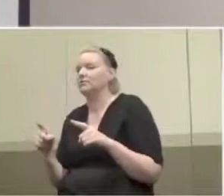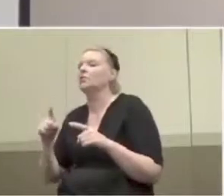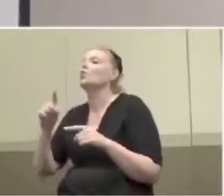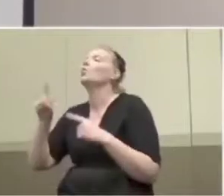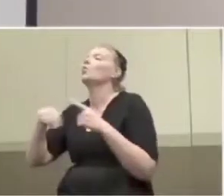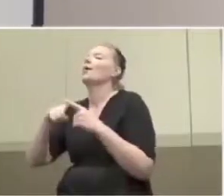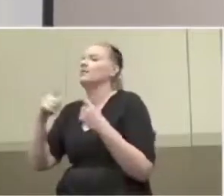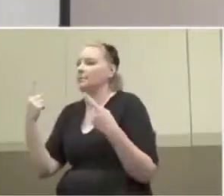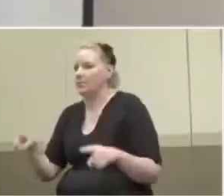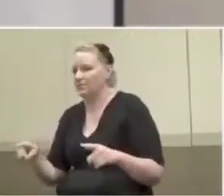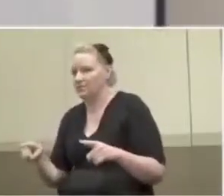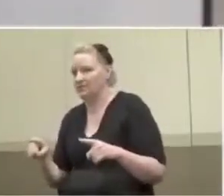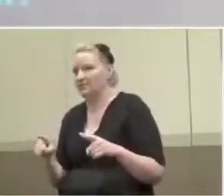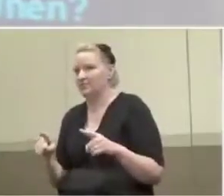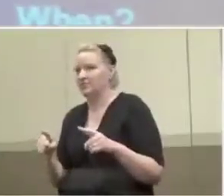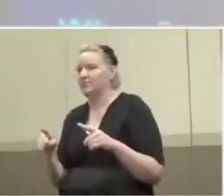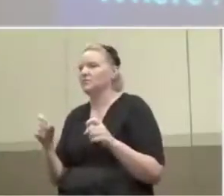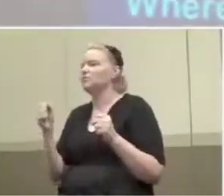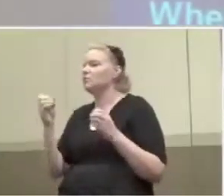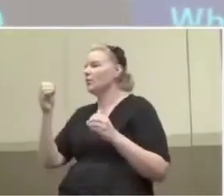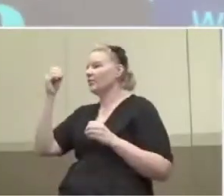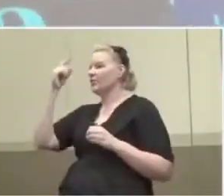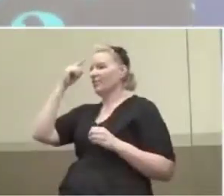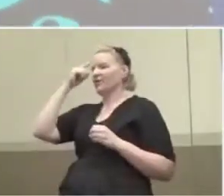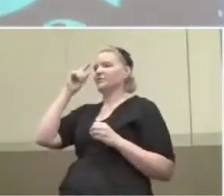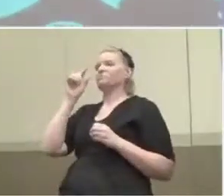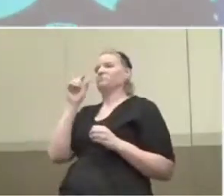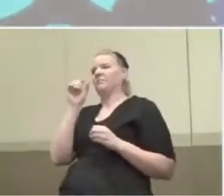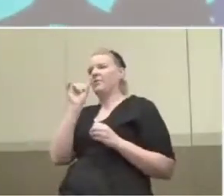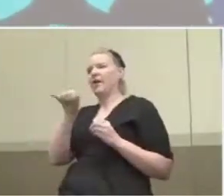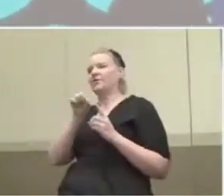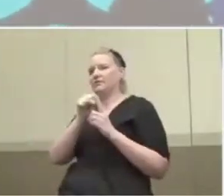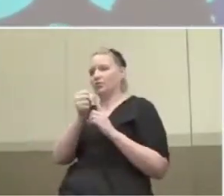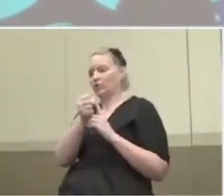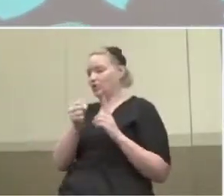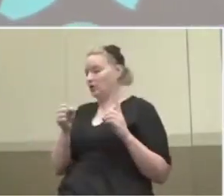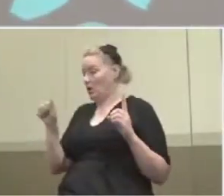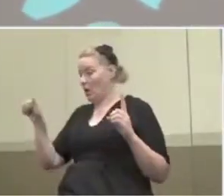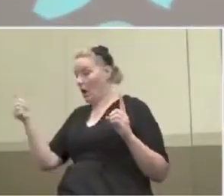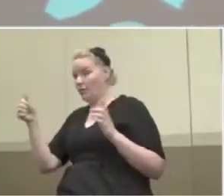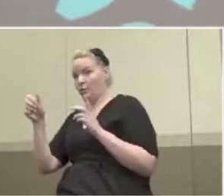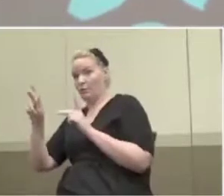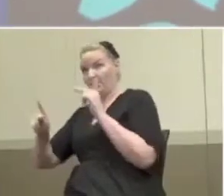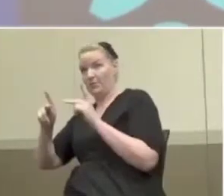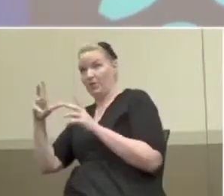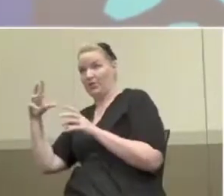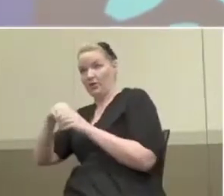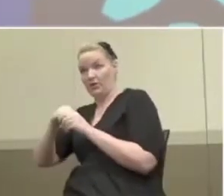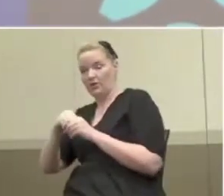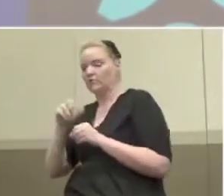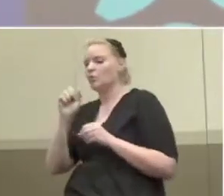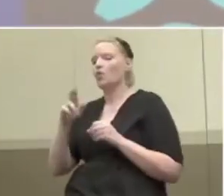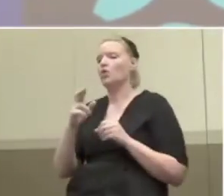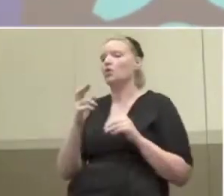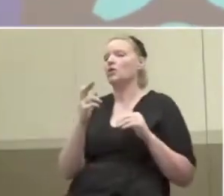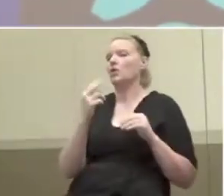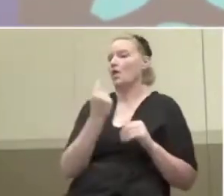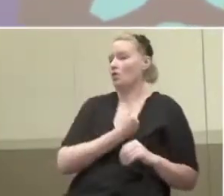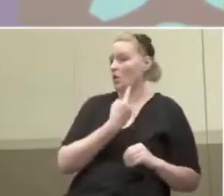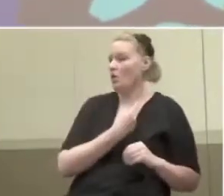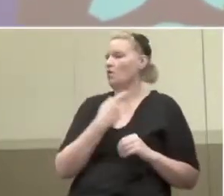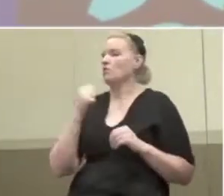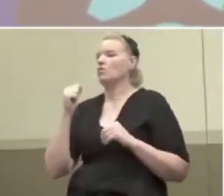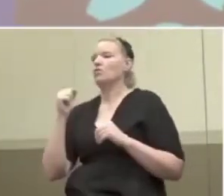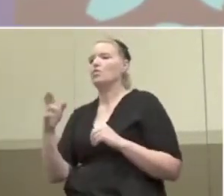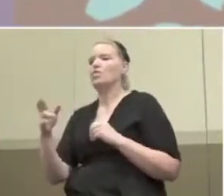to do it. So under what circumstances? Do they do it when other people are around and they have an audience? Or do they do it just in general? Do